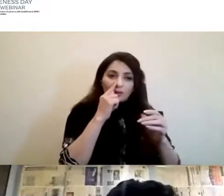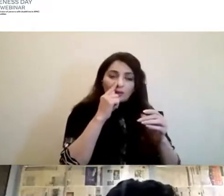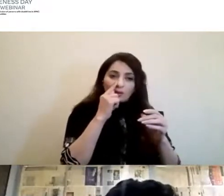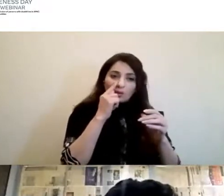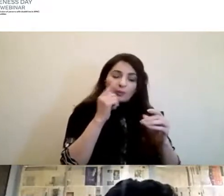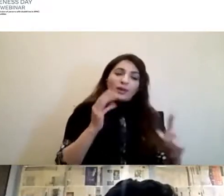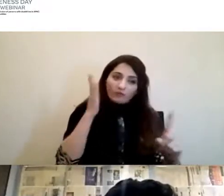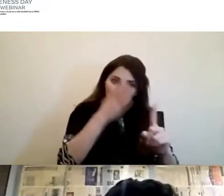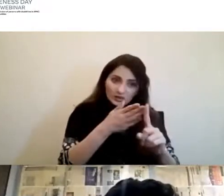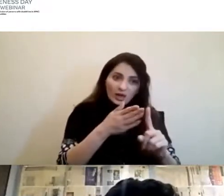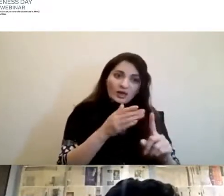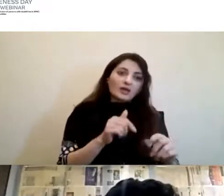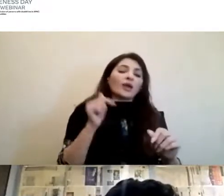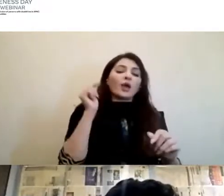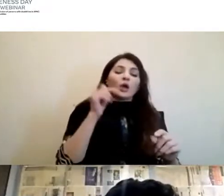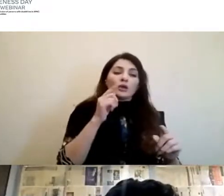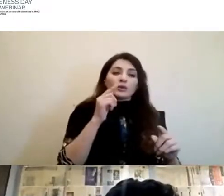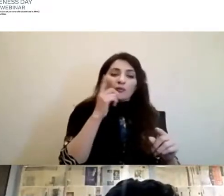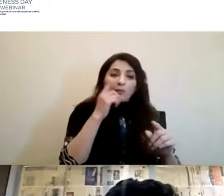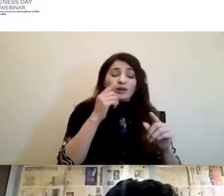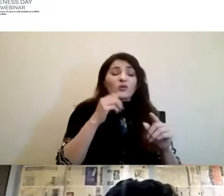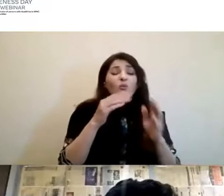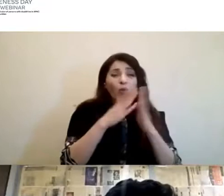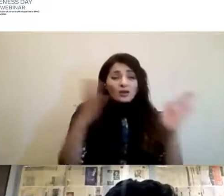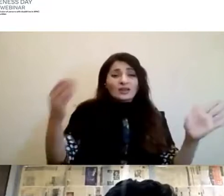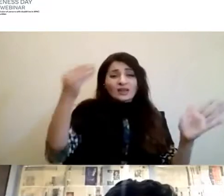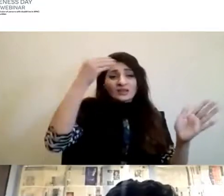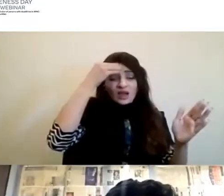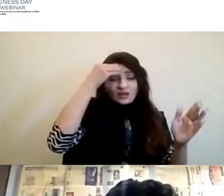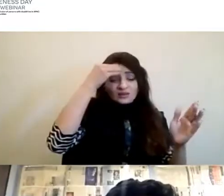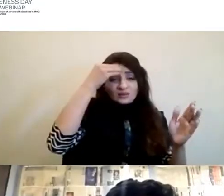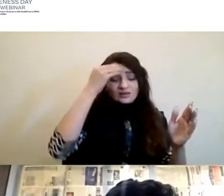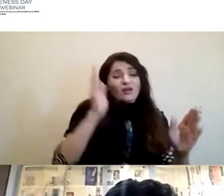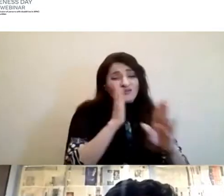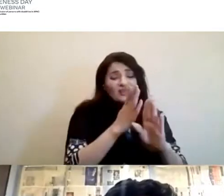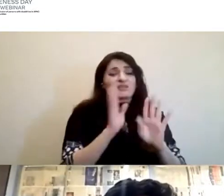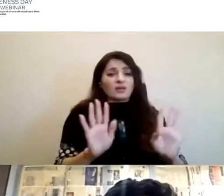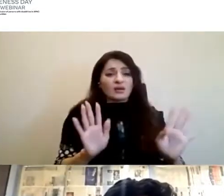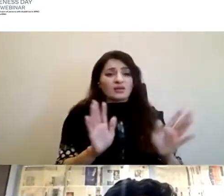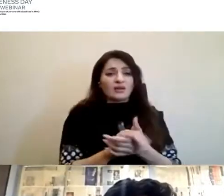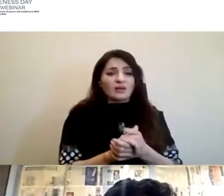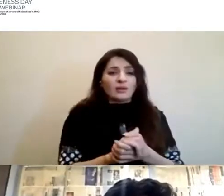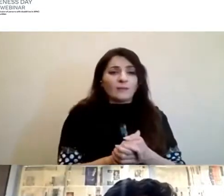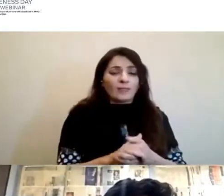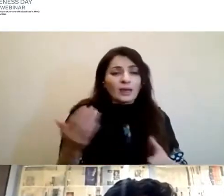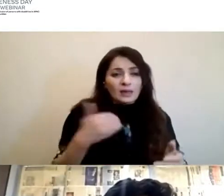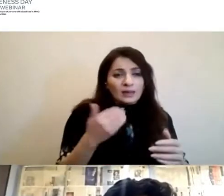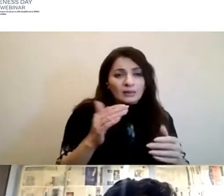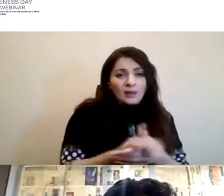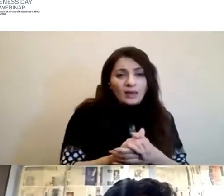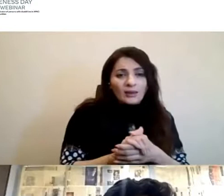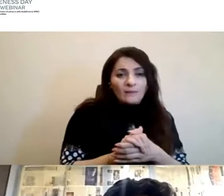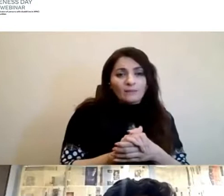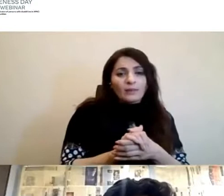have their own challenges, many women, particularly in developing parts of the world. But I am very keen on working